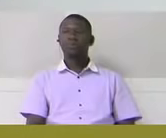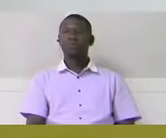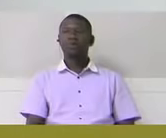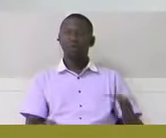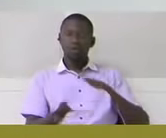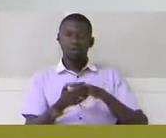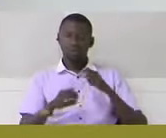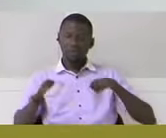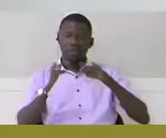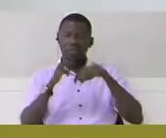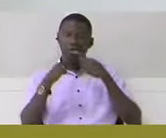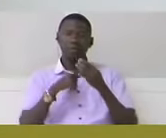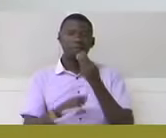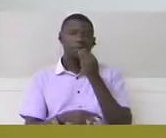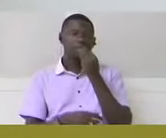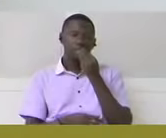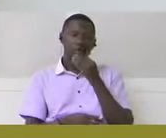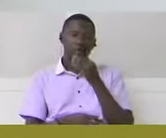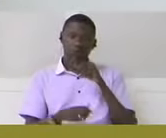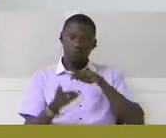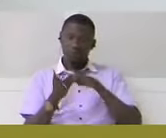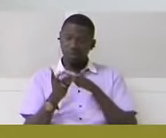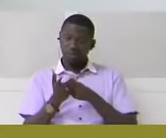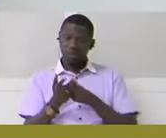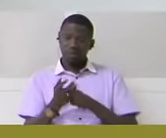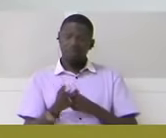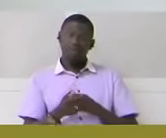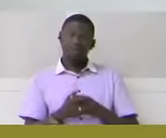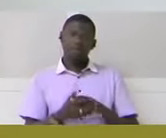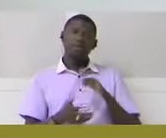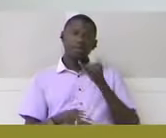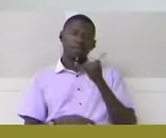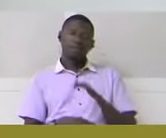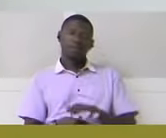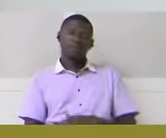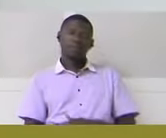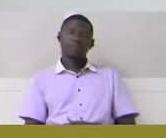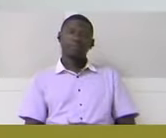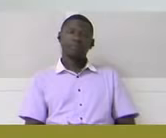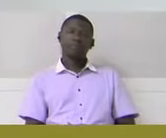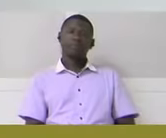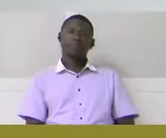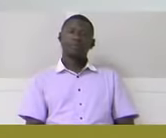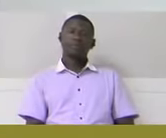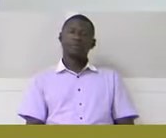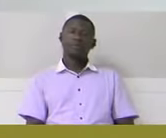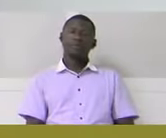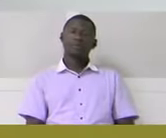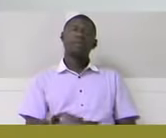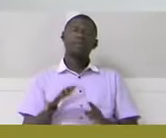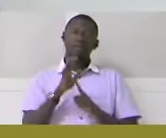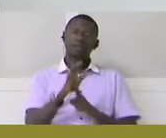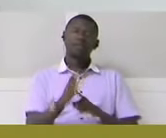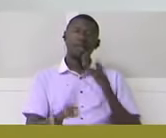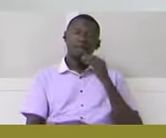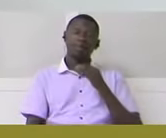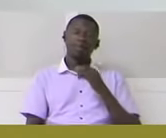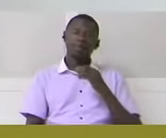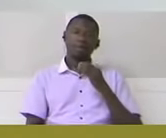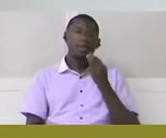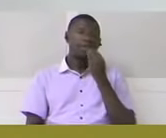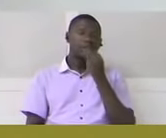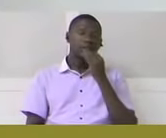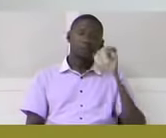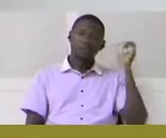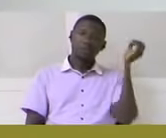mean? Even biscuit if I only in the carol laba? Yes, please. Ah, that is if a biscuit is thrown. Wala mnyende kwa ninga biscuit